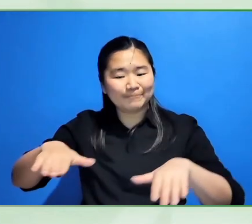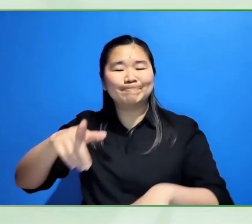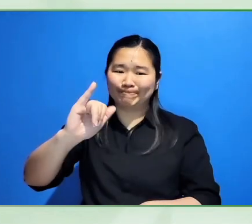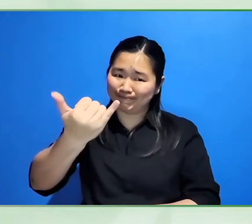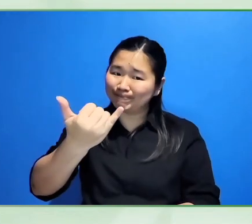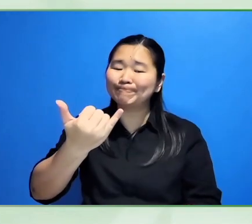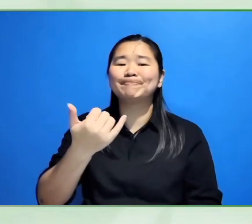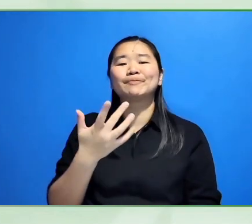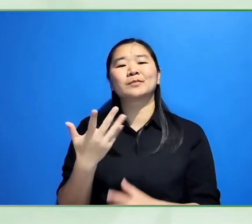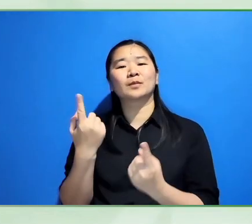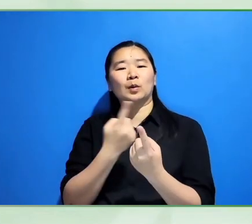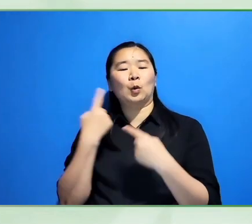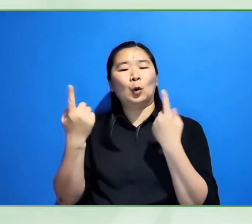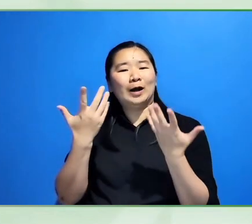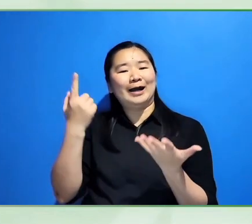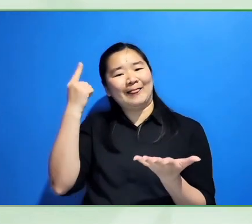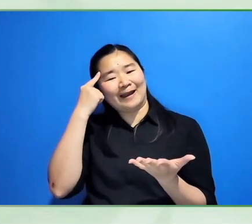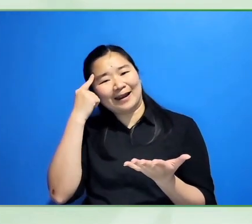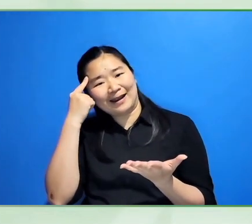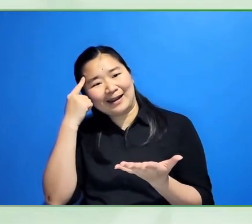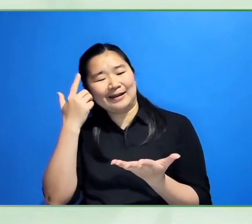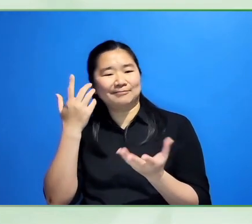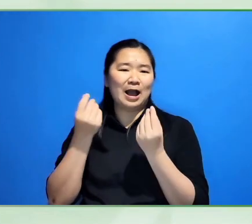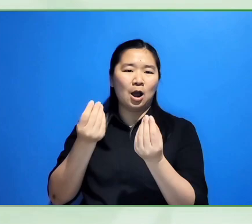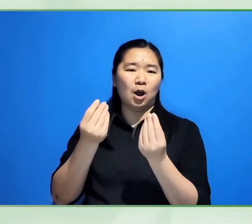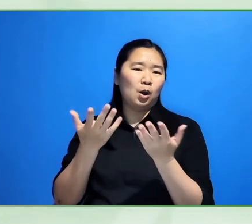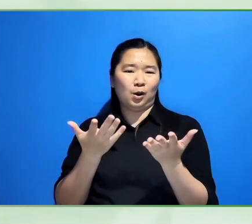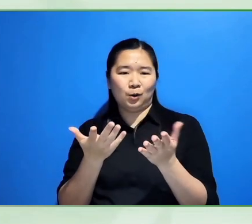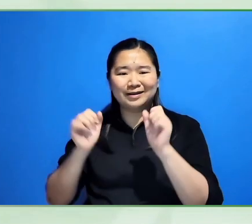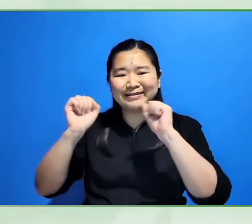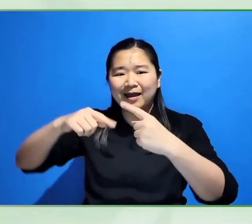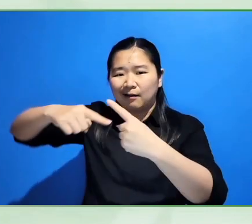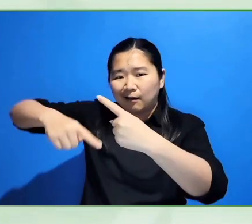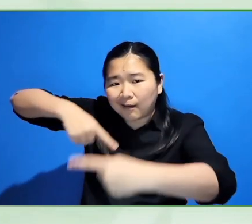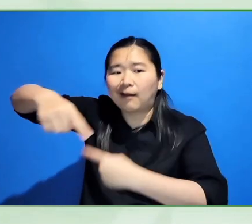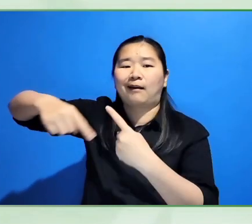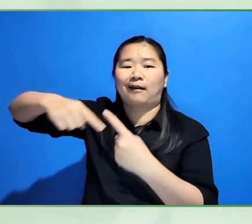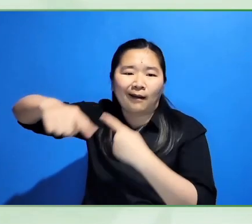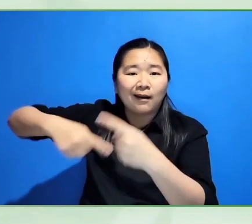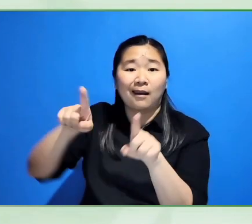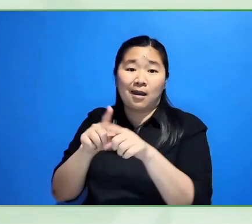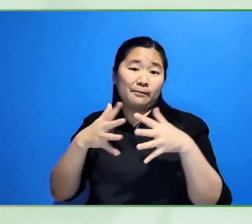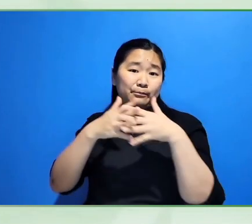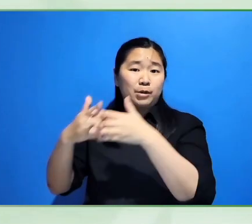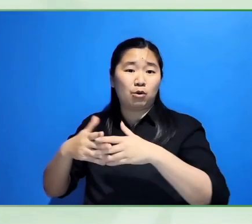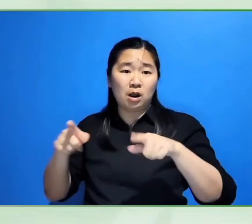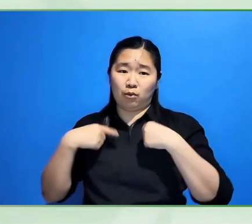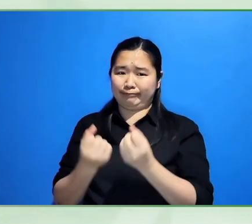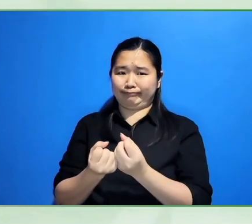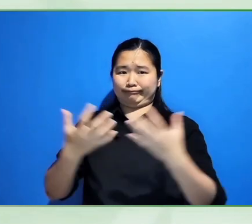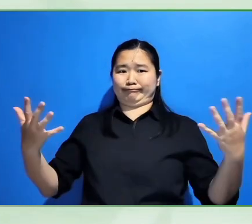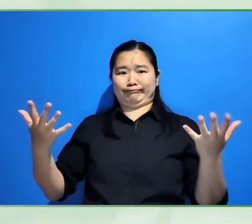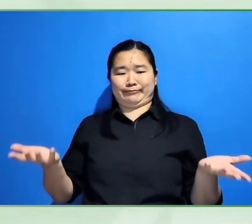and when we are communicating with our partners, in the spirit of redistribution, we ask that if a